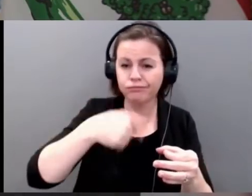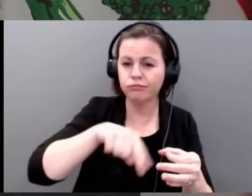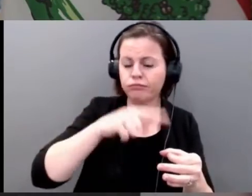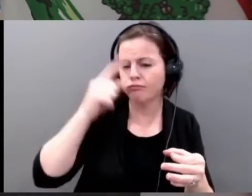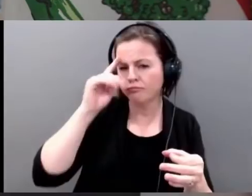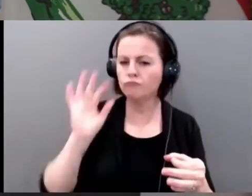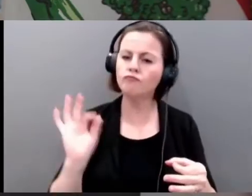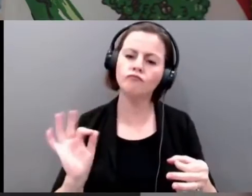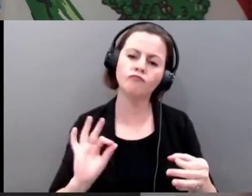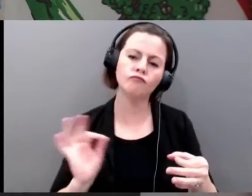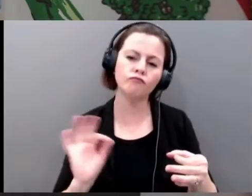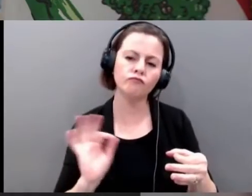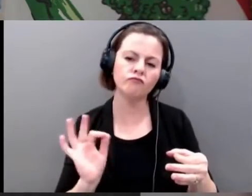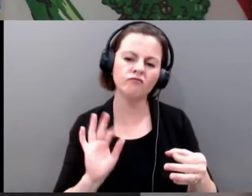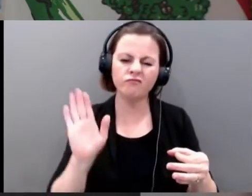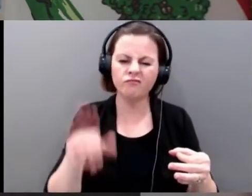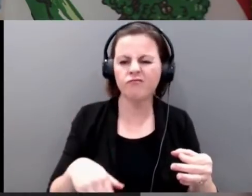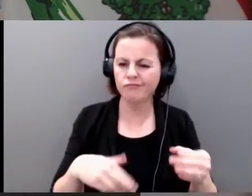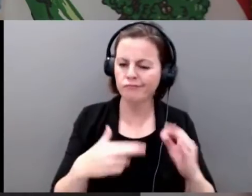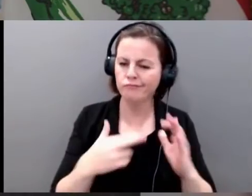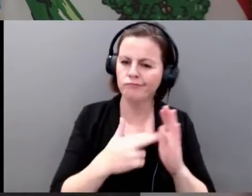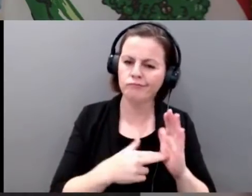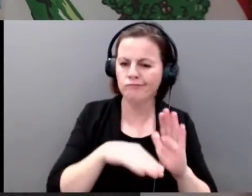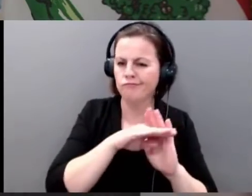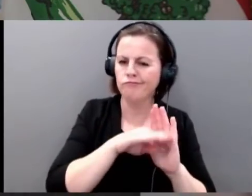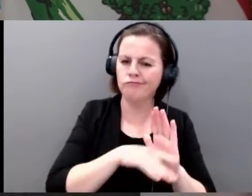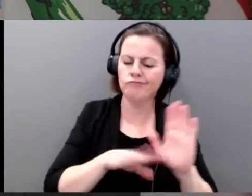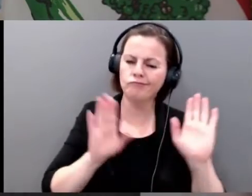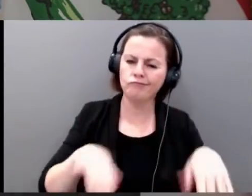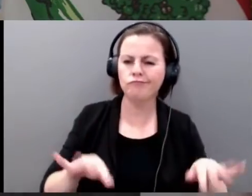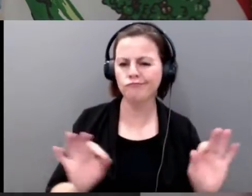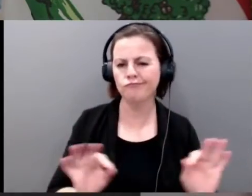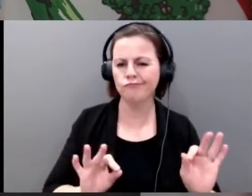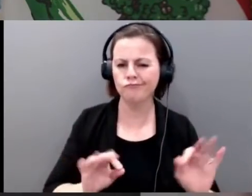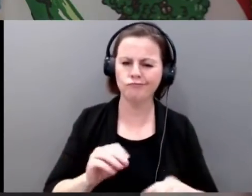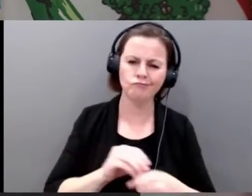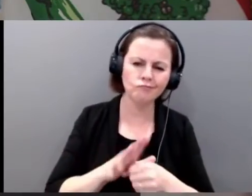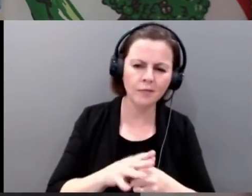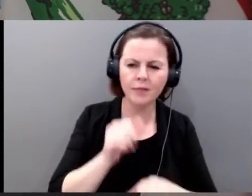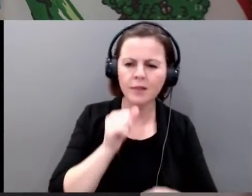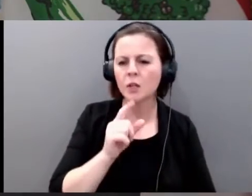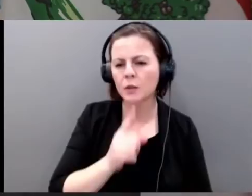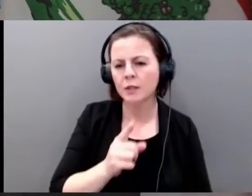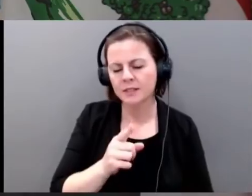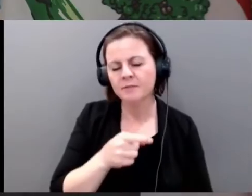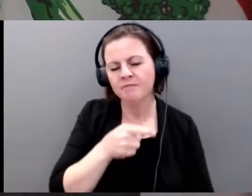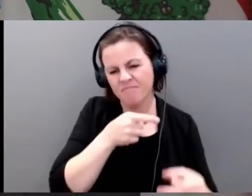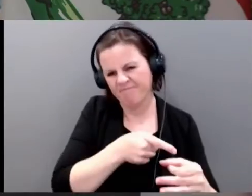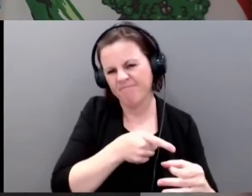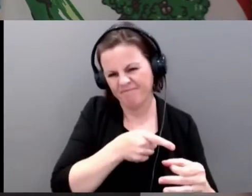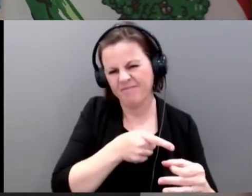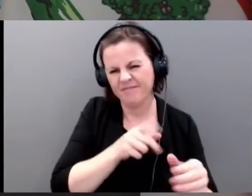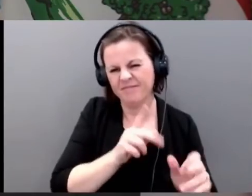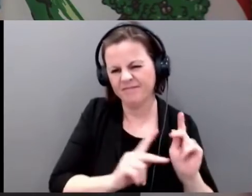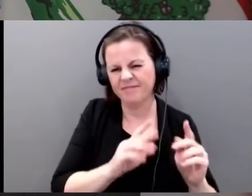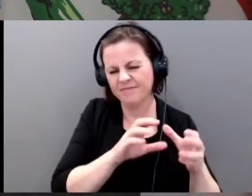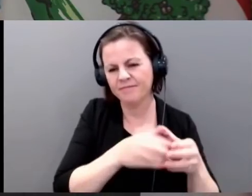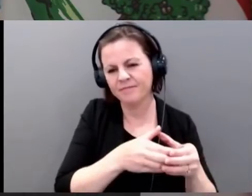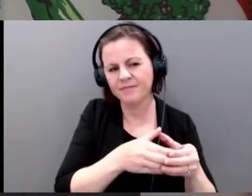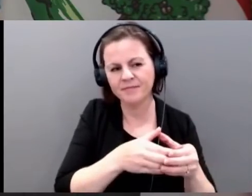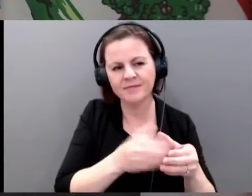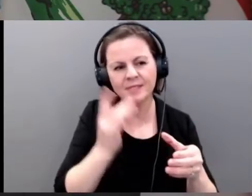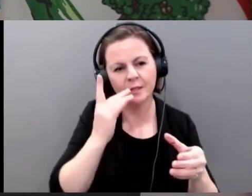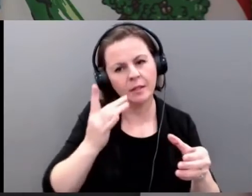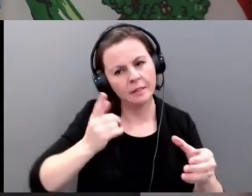these measures mean anything or don't think that COVID is real, and so that is why we need to have the stick, so